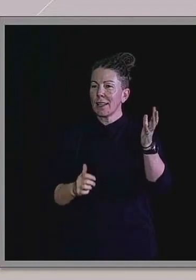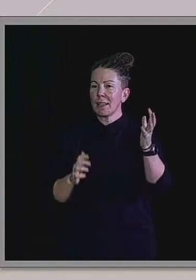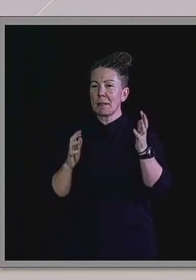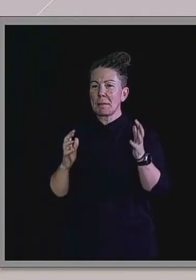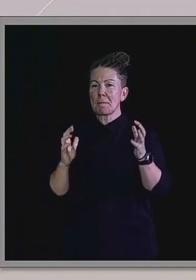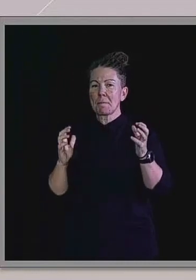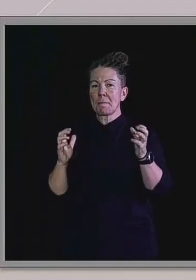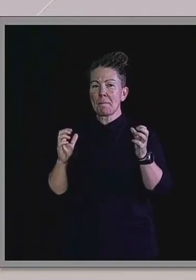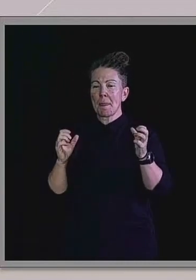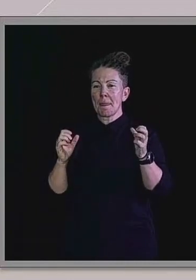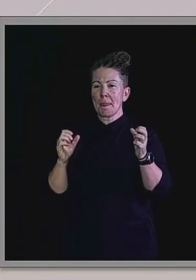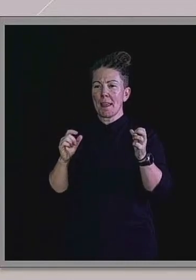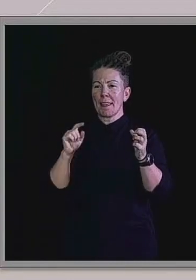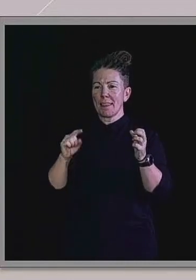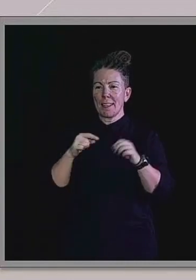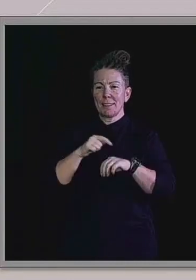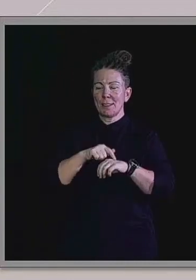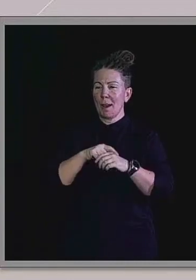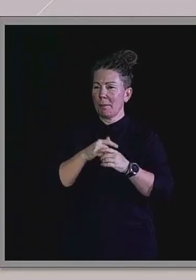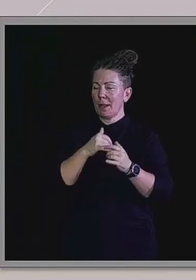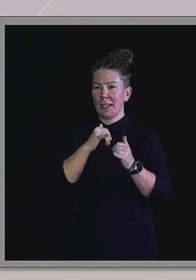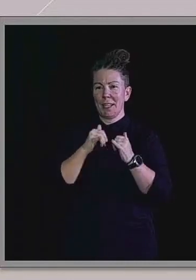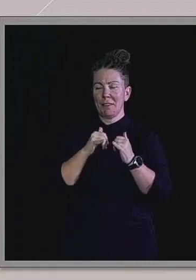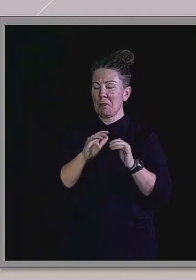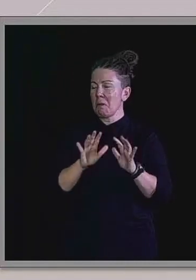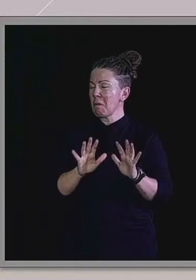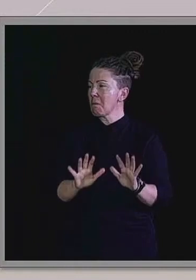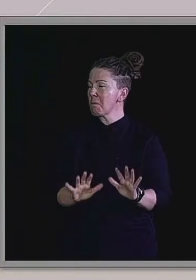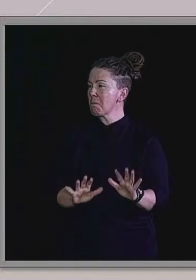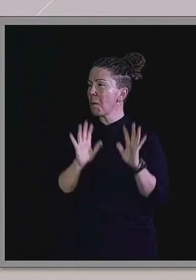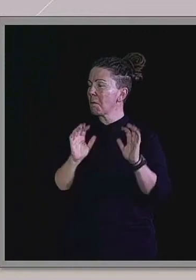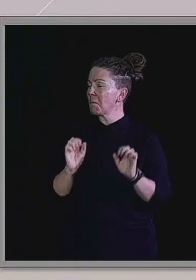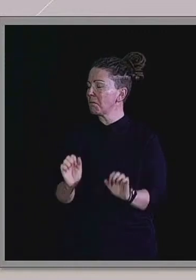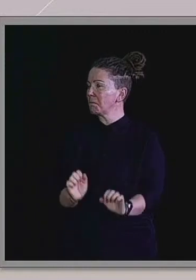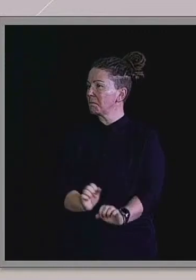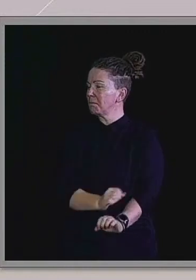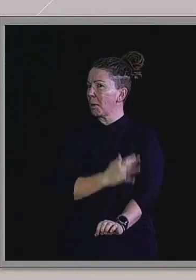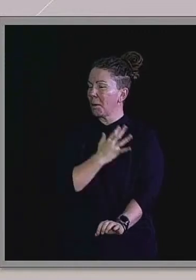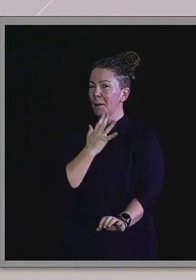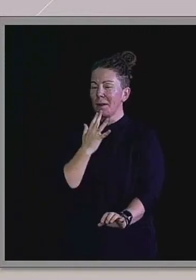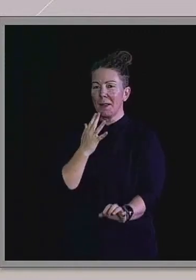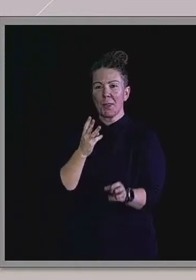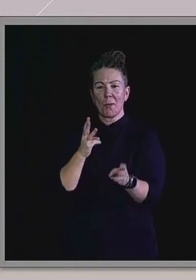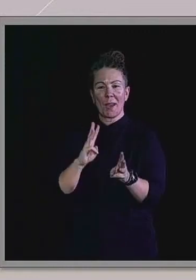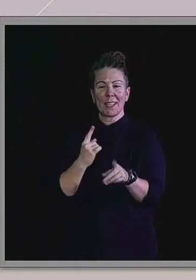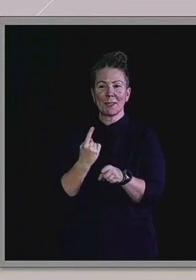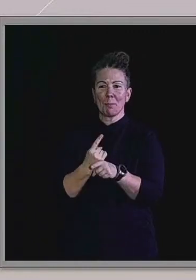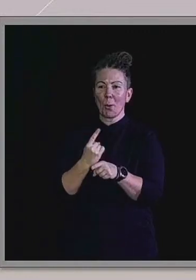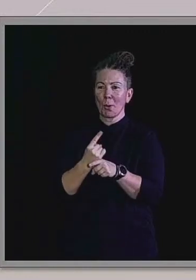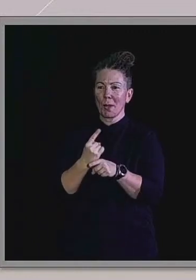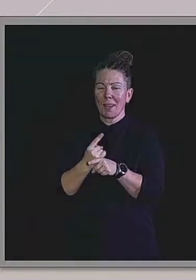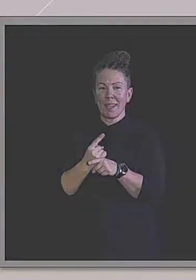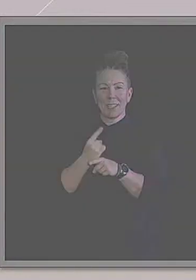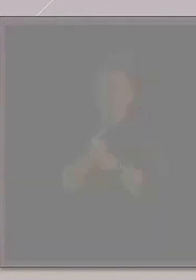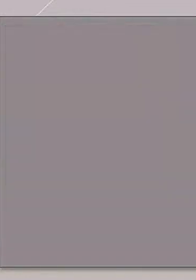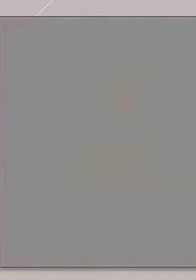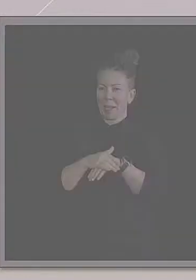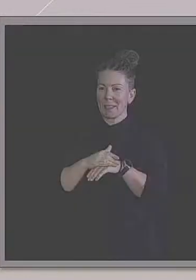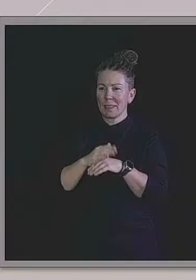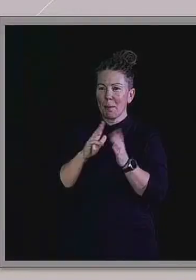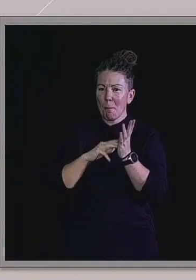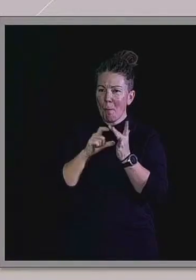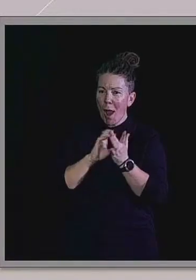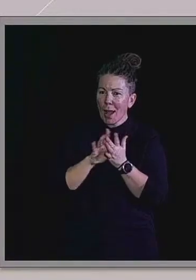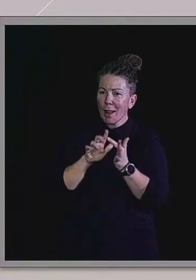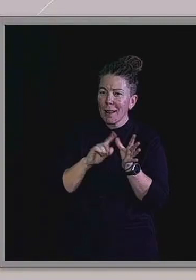one of those sort of unforgettable interviews that was just electrifying, the way he spoke to me and also the way he spoke about Michael. And so